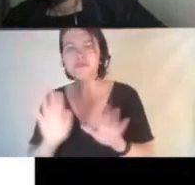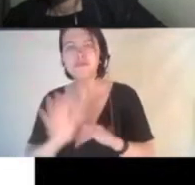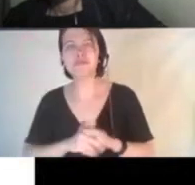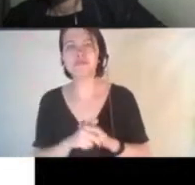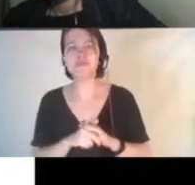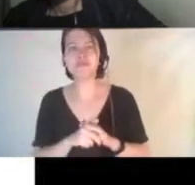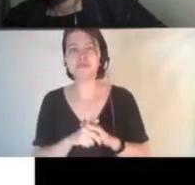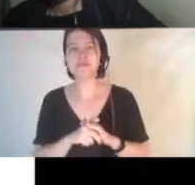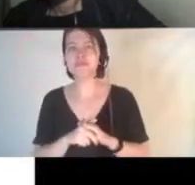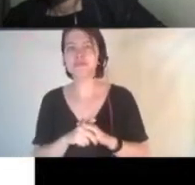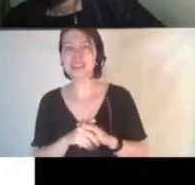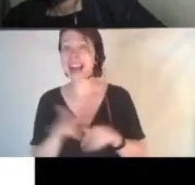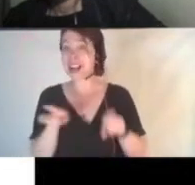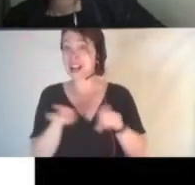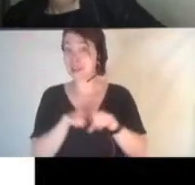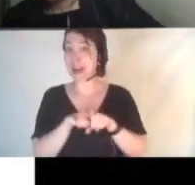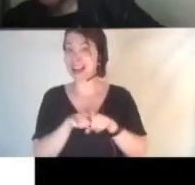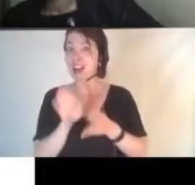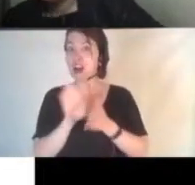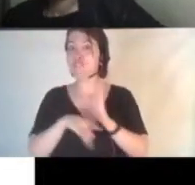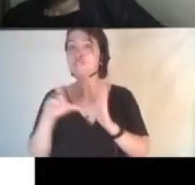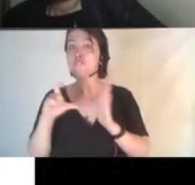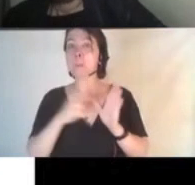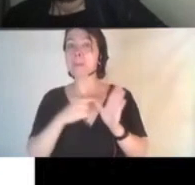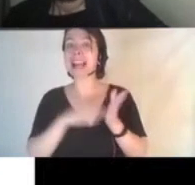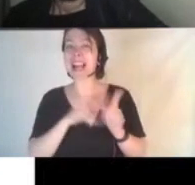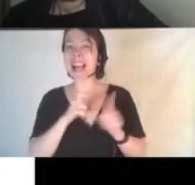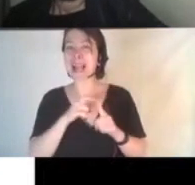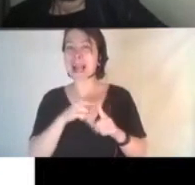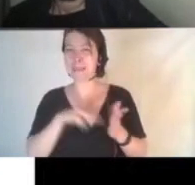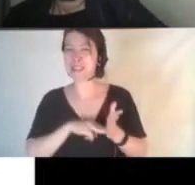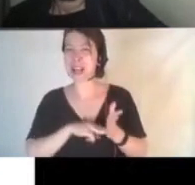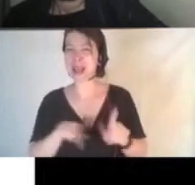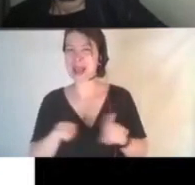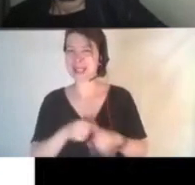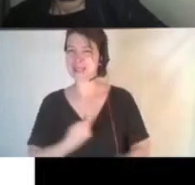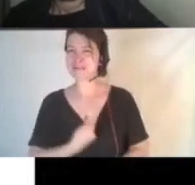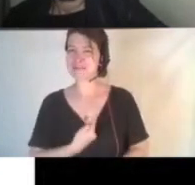that, knowing that he's a Camden person like myself, so that explains it with him.